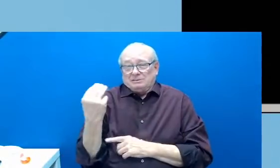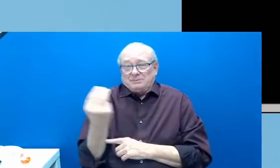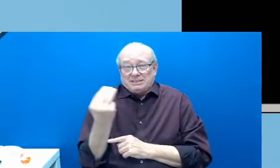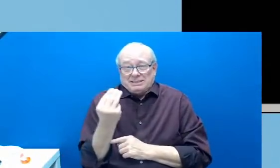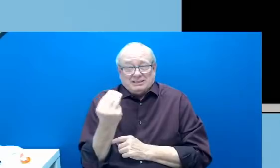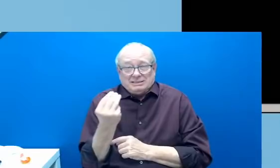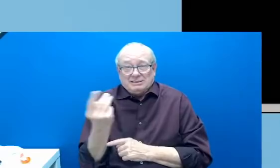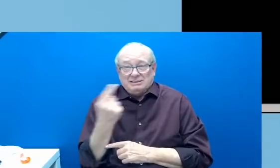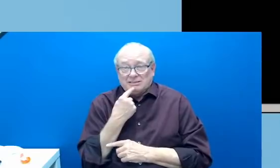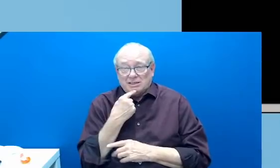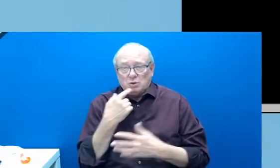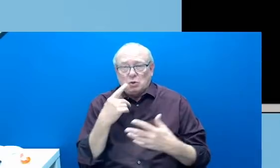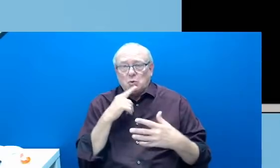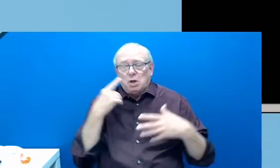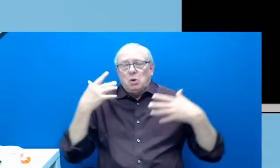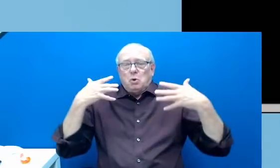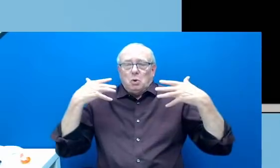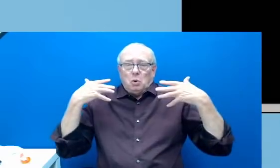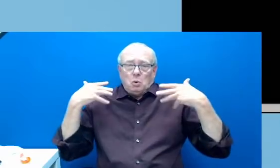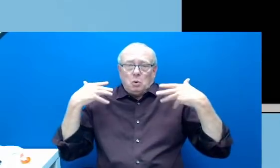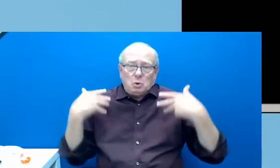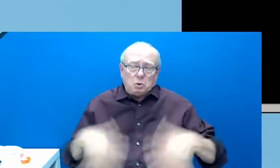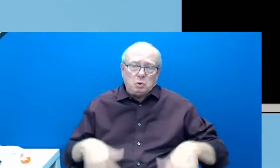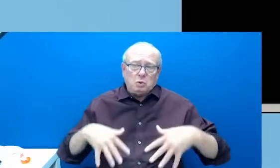an intensive